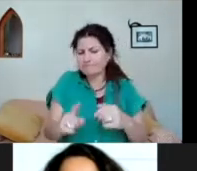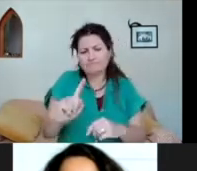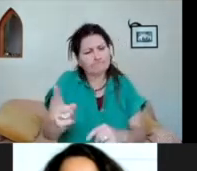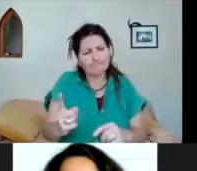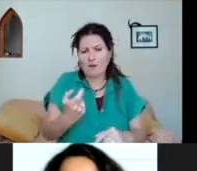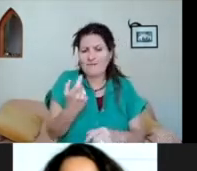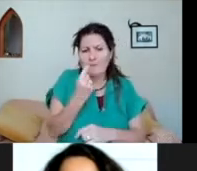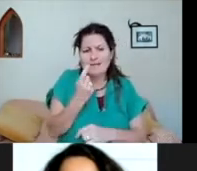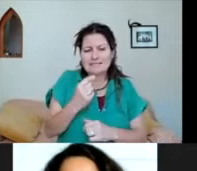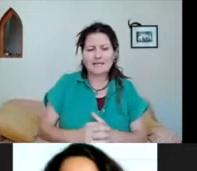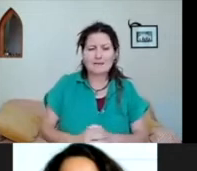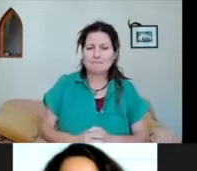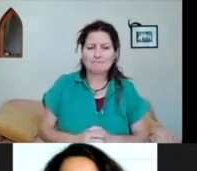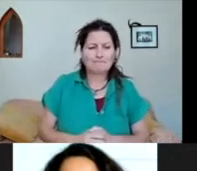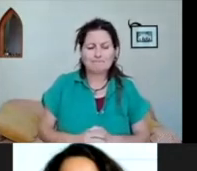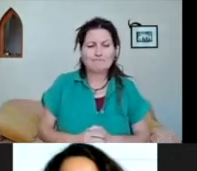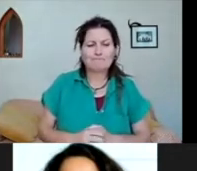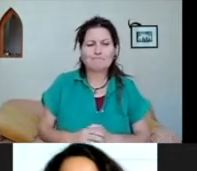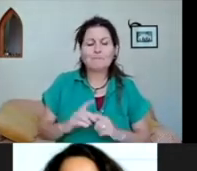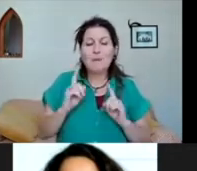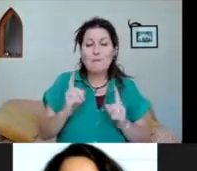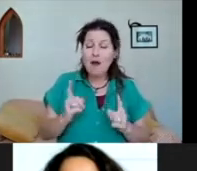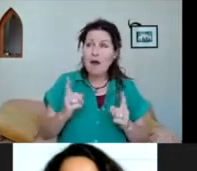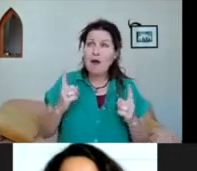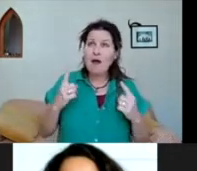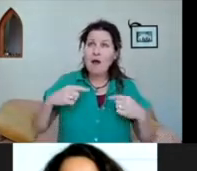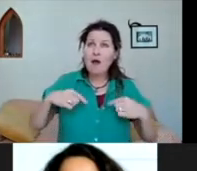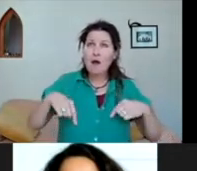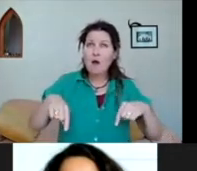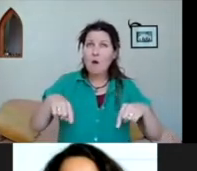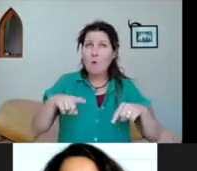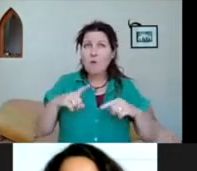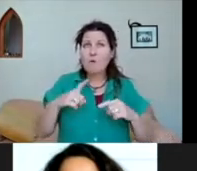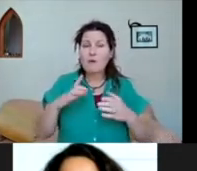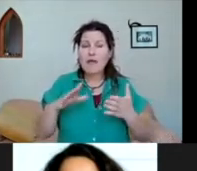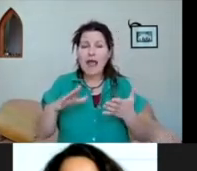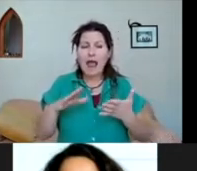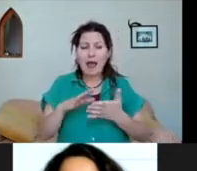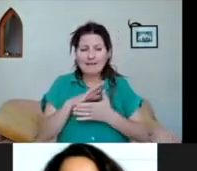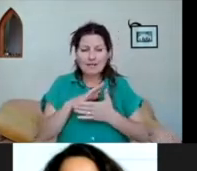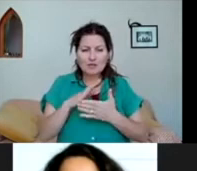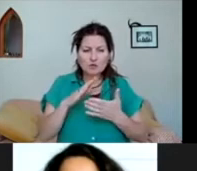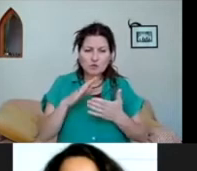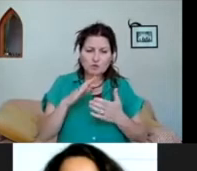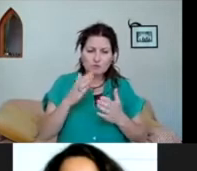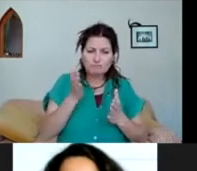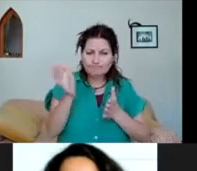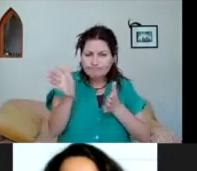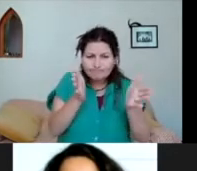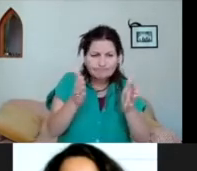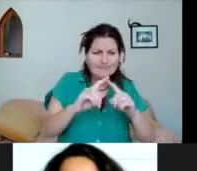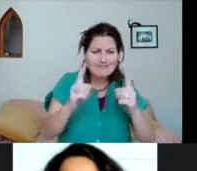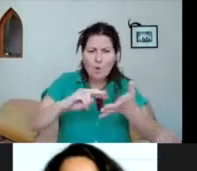very, very willing to, in that case, kind of match you with a potential organisation. In terms of what